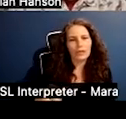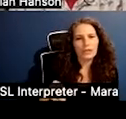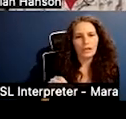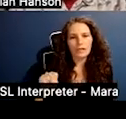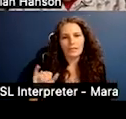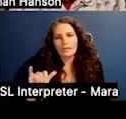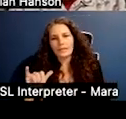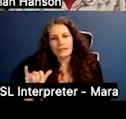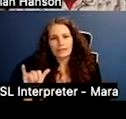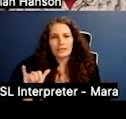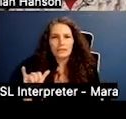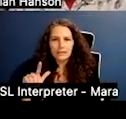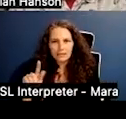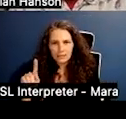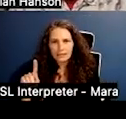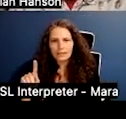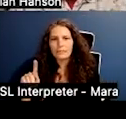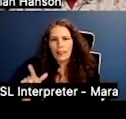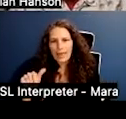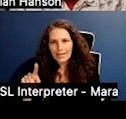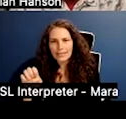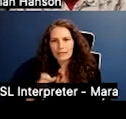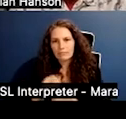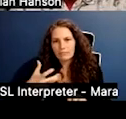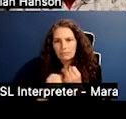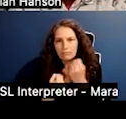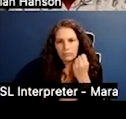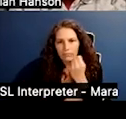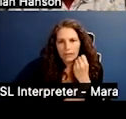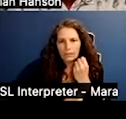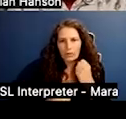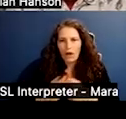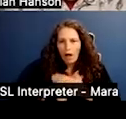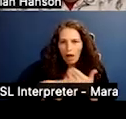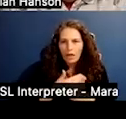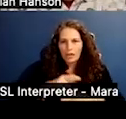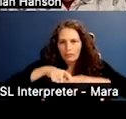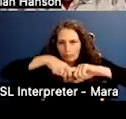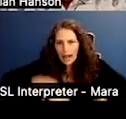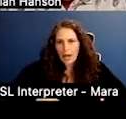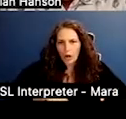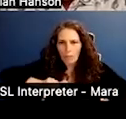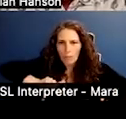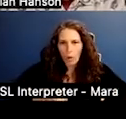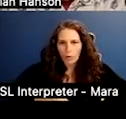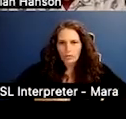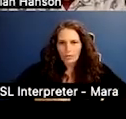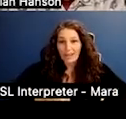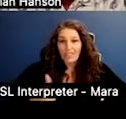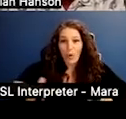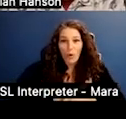Again, how the anchor bolts pulled out, the entire house slid on the top of the foundation. And on the